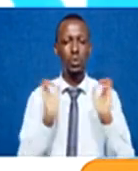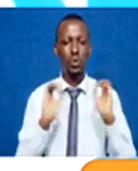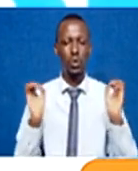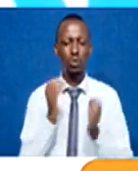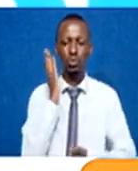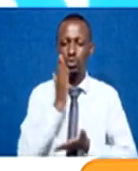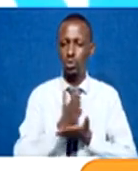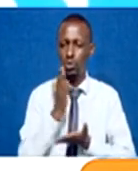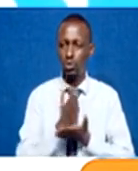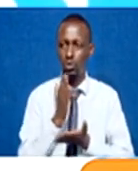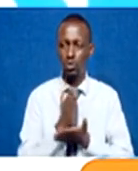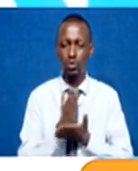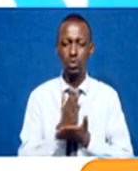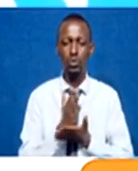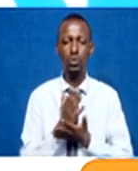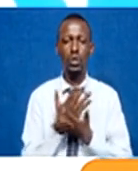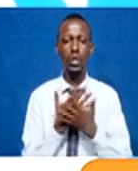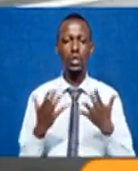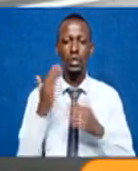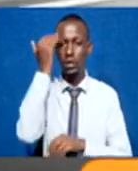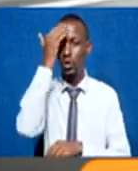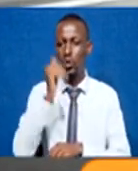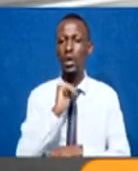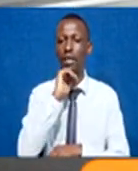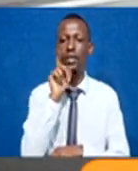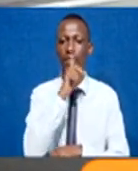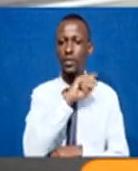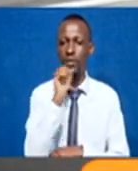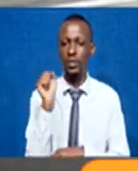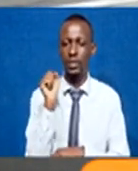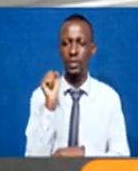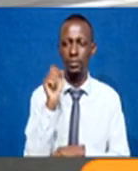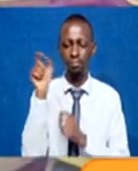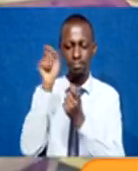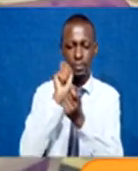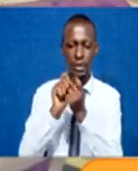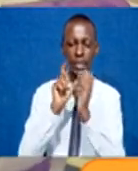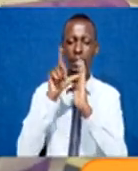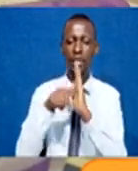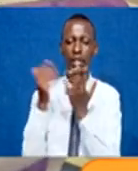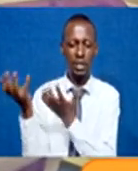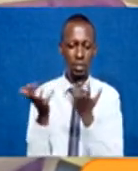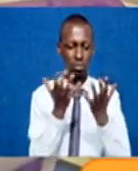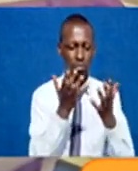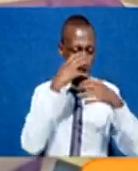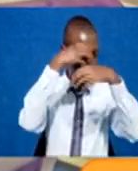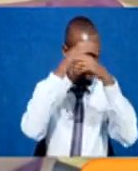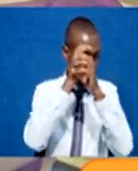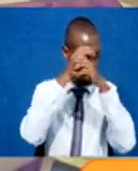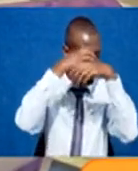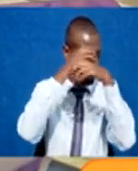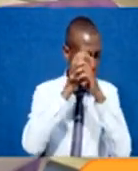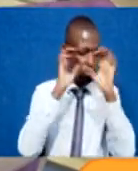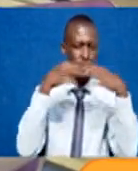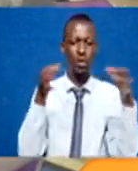actual pathogens or possible causes of death. The samples are then taken to the lab for analysis and the